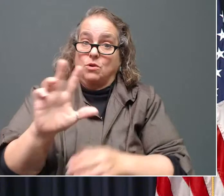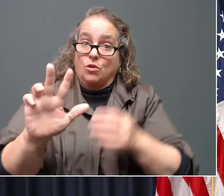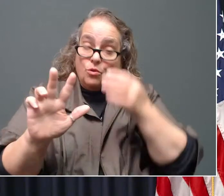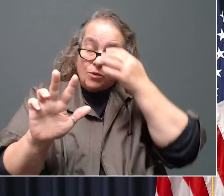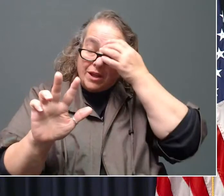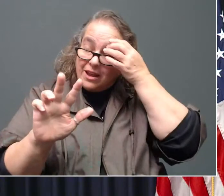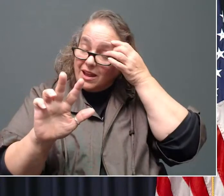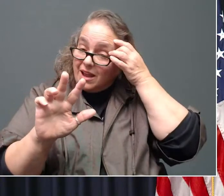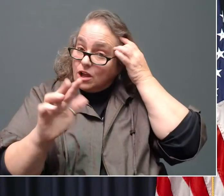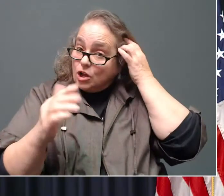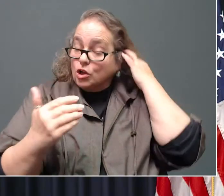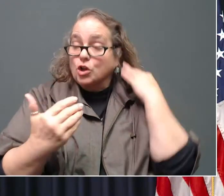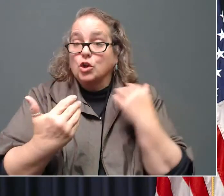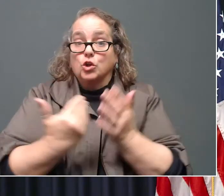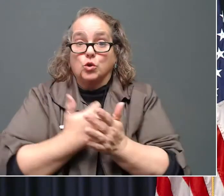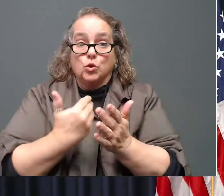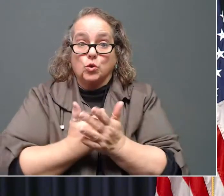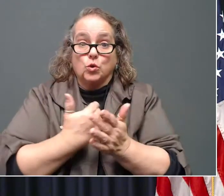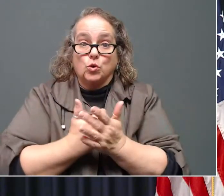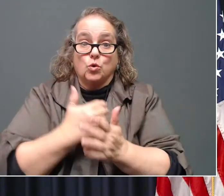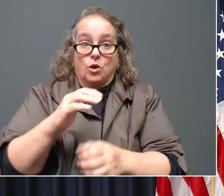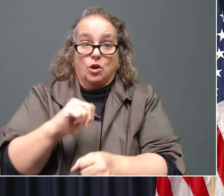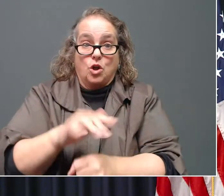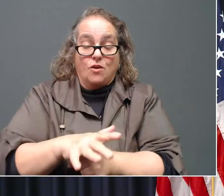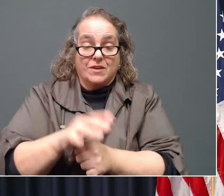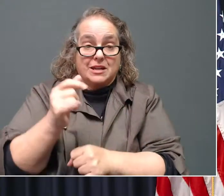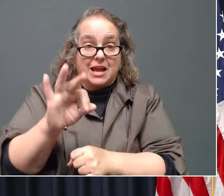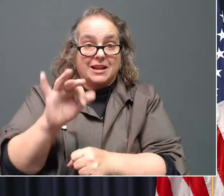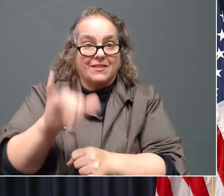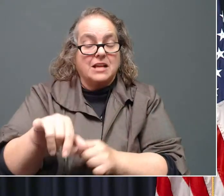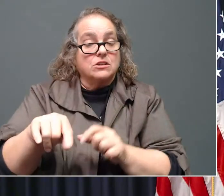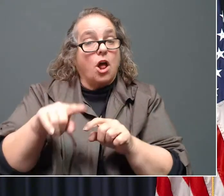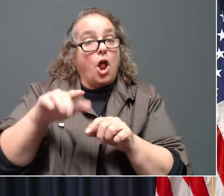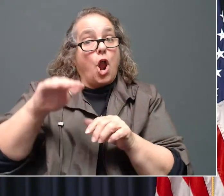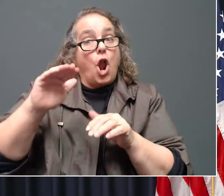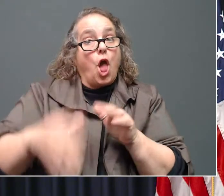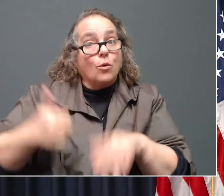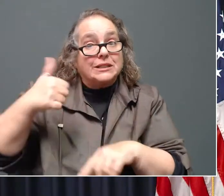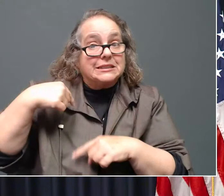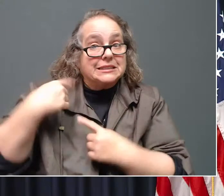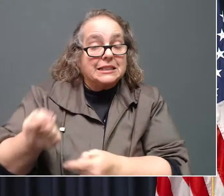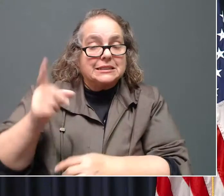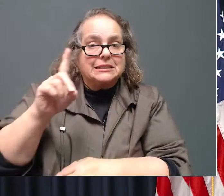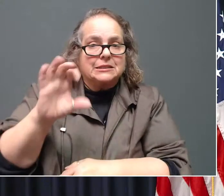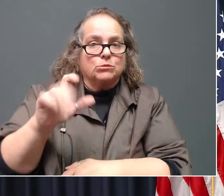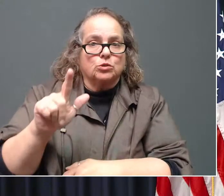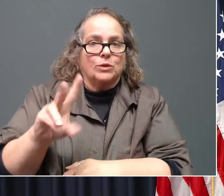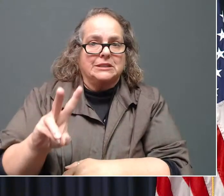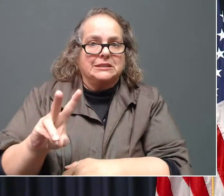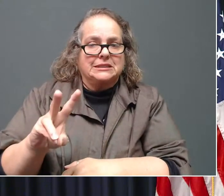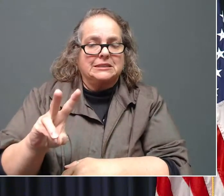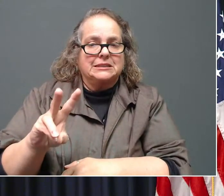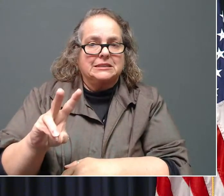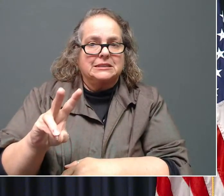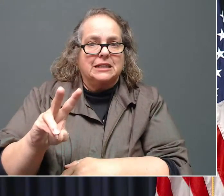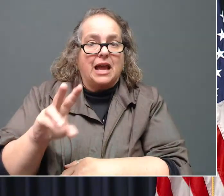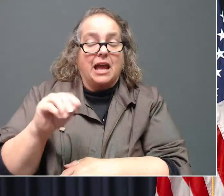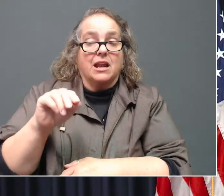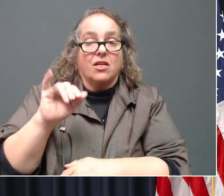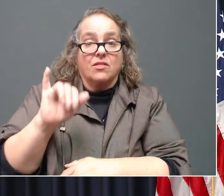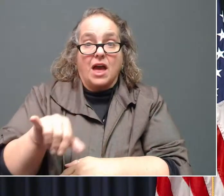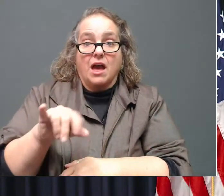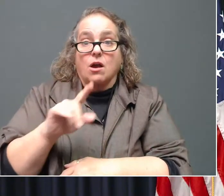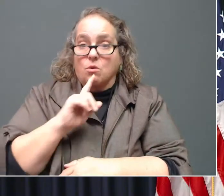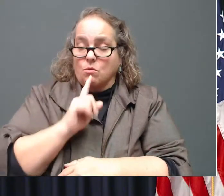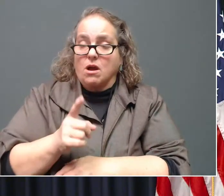new cases of COVID-19. That's the lowest since December 26th. And that was a day